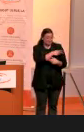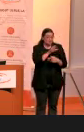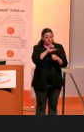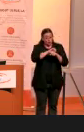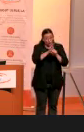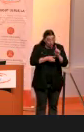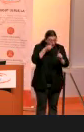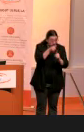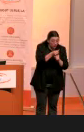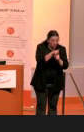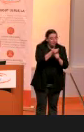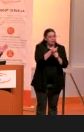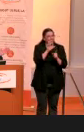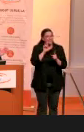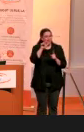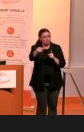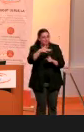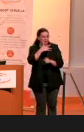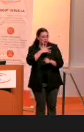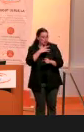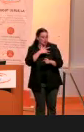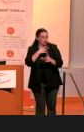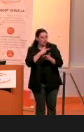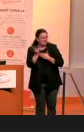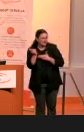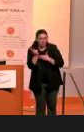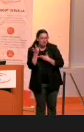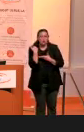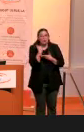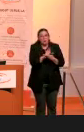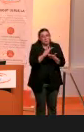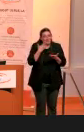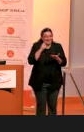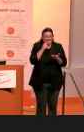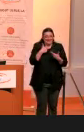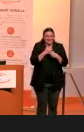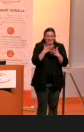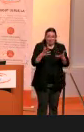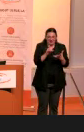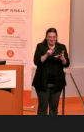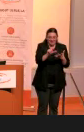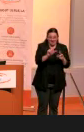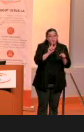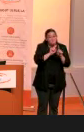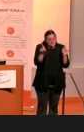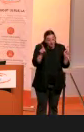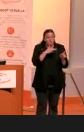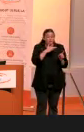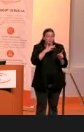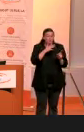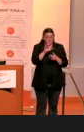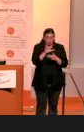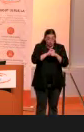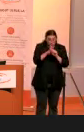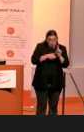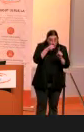can cause heart failure in anybody. And so certainly if a patient has had heart failure before, they could potentially be